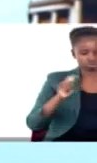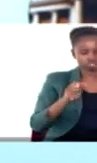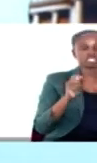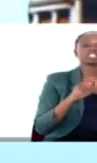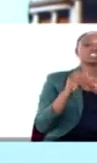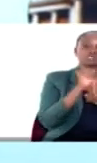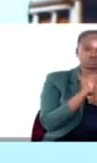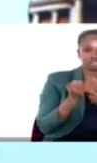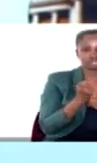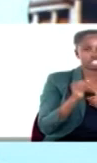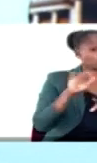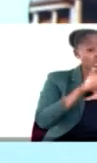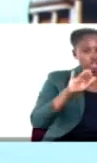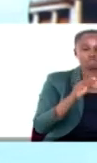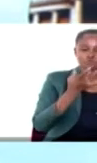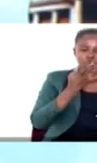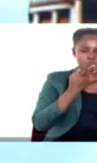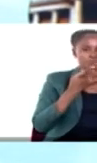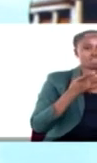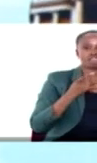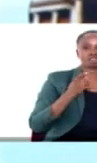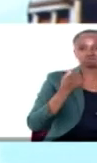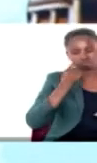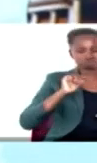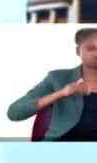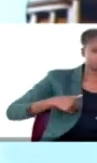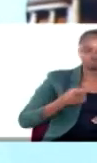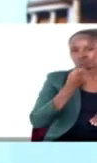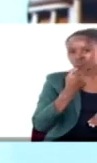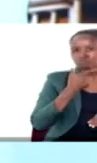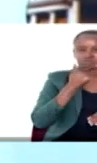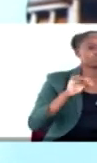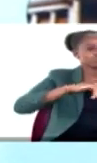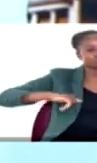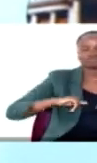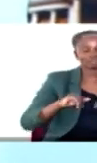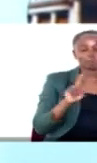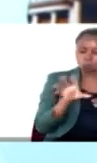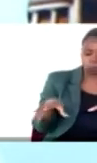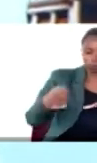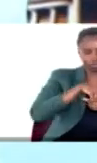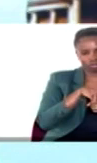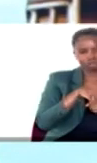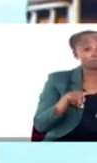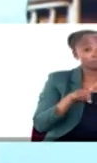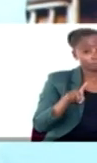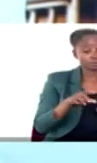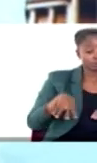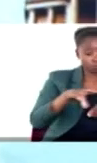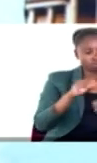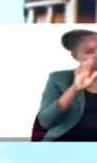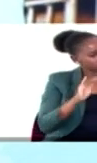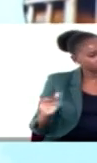non-sexist society that embraces not just equality in law, but substantive